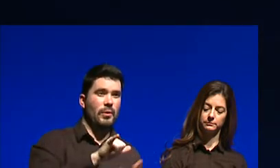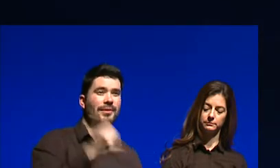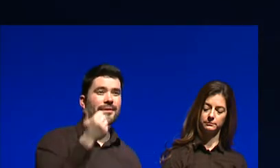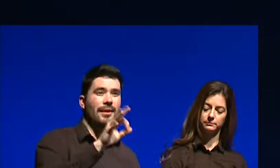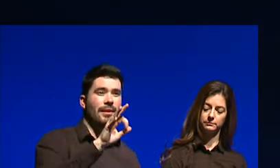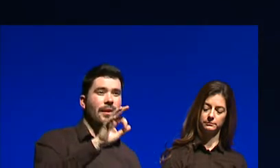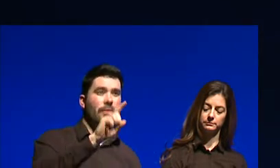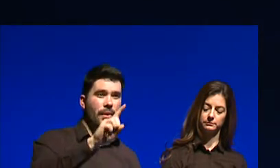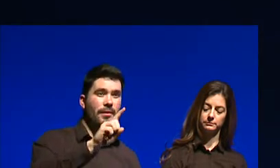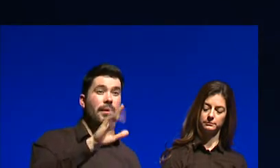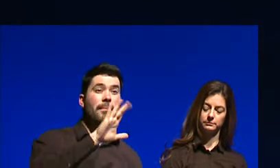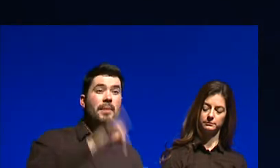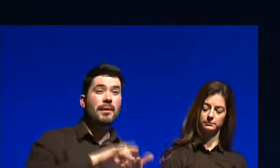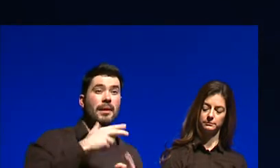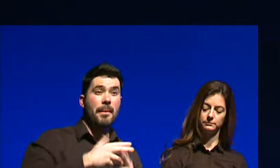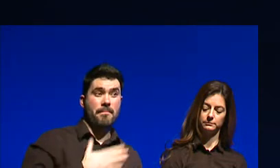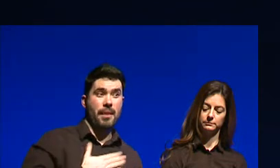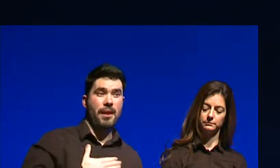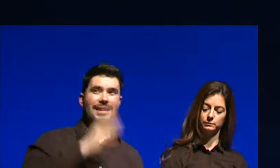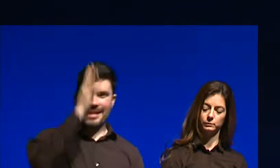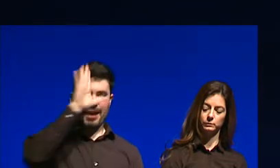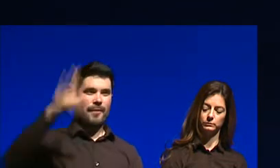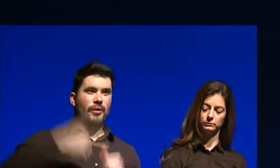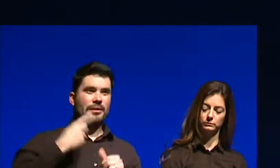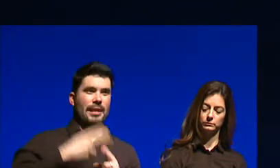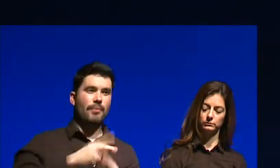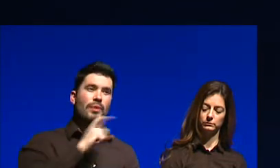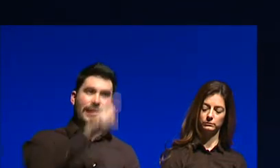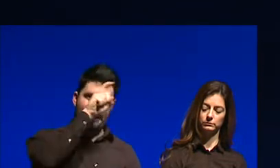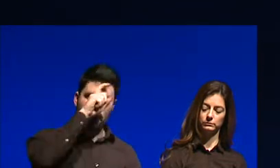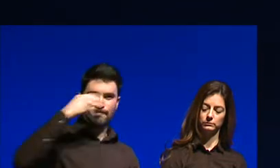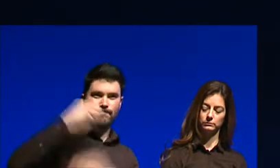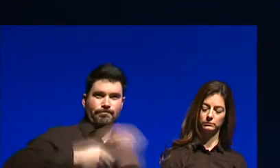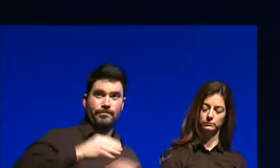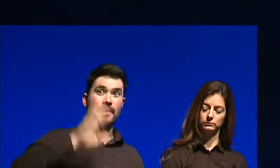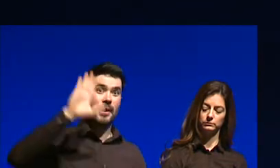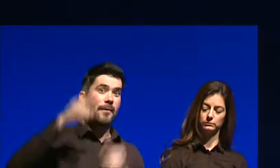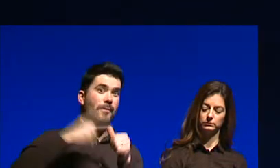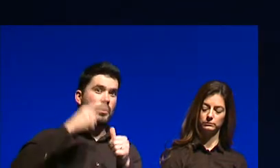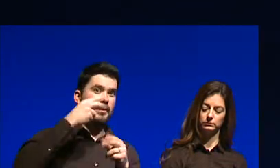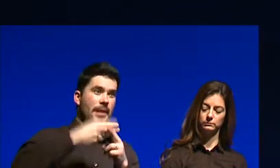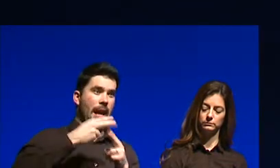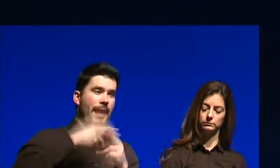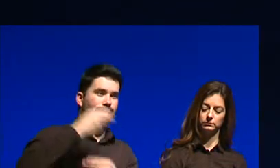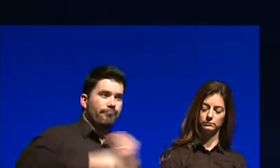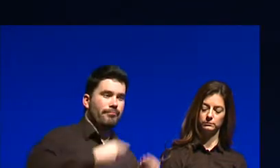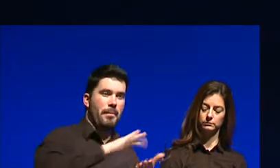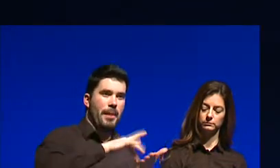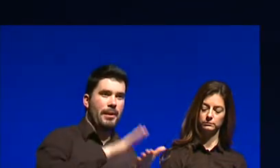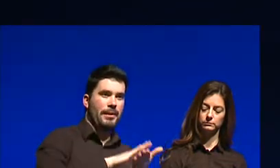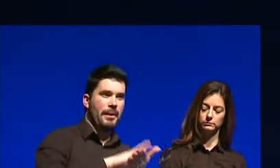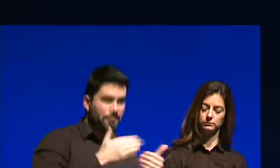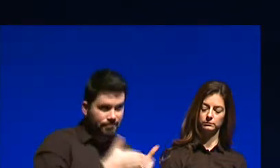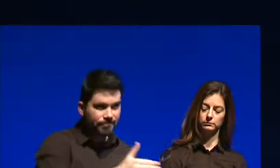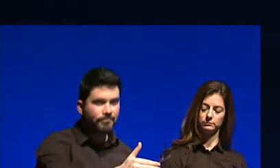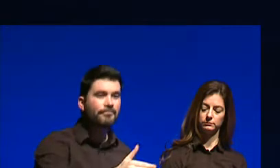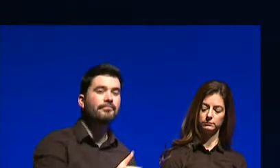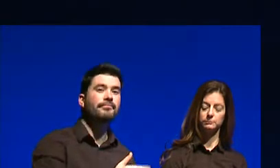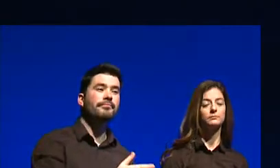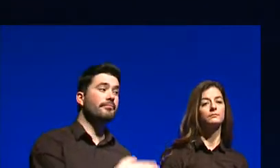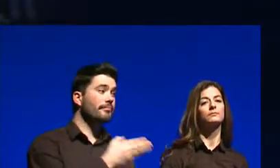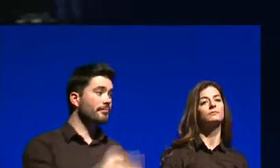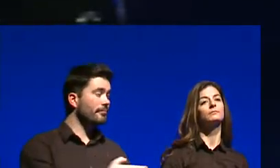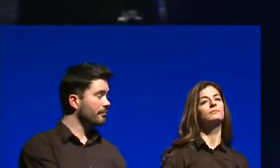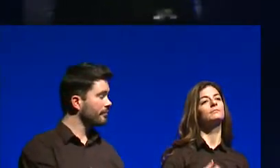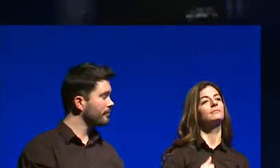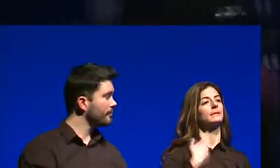is my father's name. It is an Egyptian tradition for a father to give his name as the middle name to his children. Tiffany? My name is